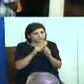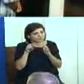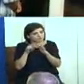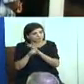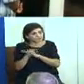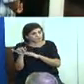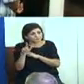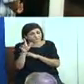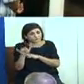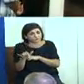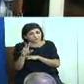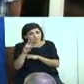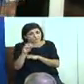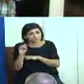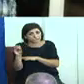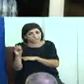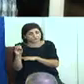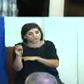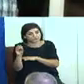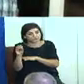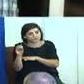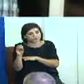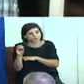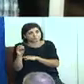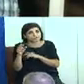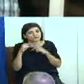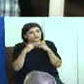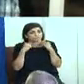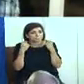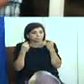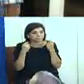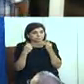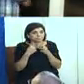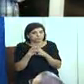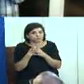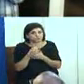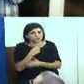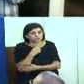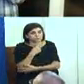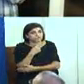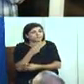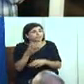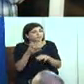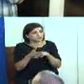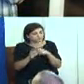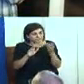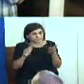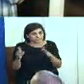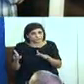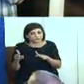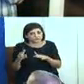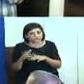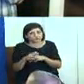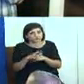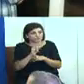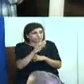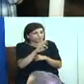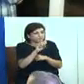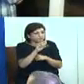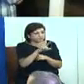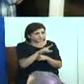of 2000. He was ordained posthumously. Now, Carol is Daryl's